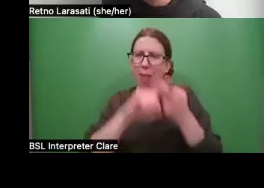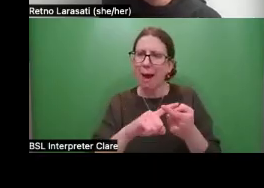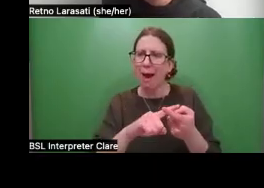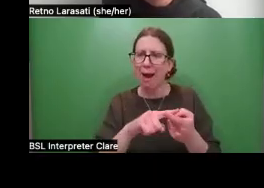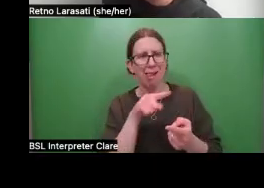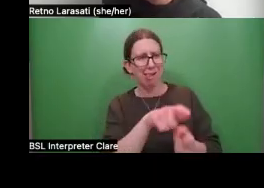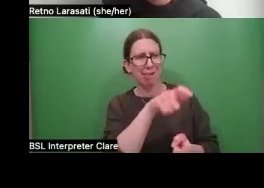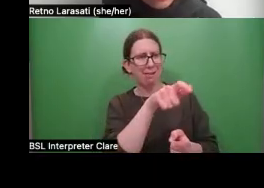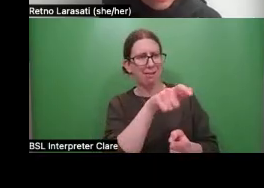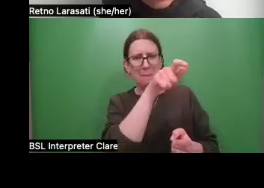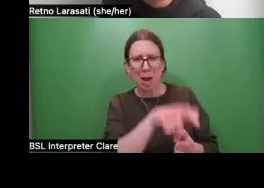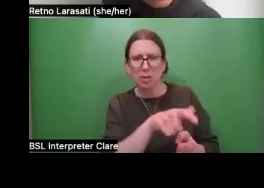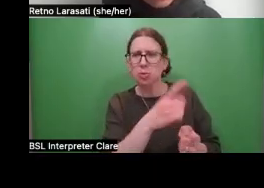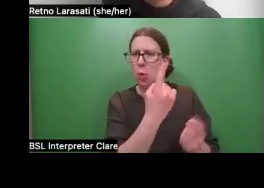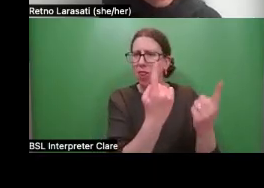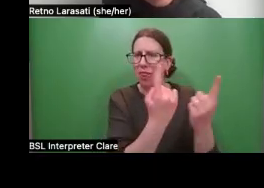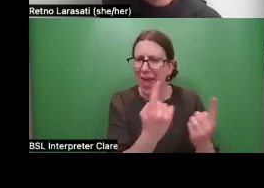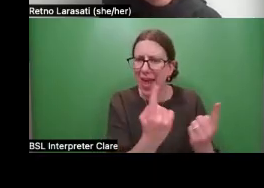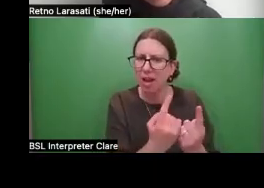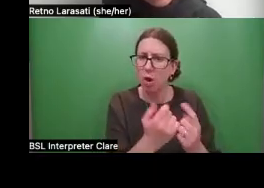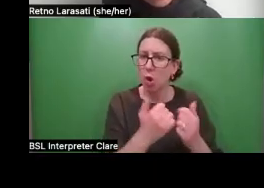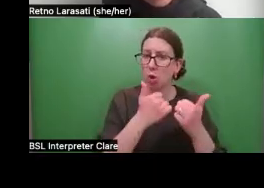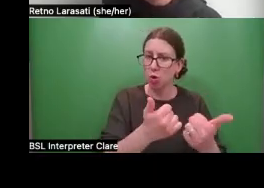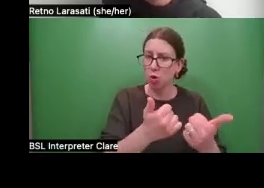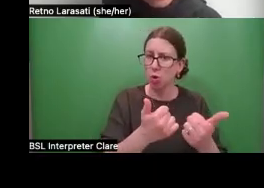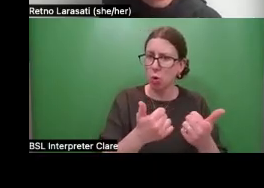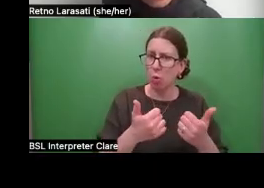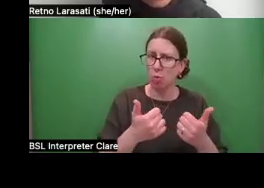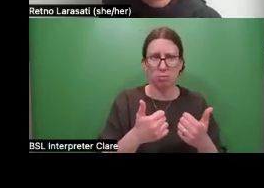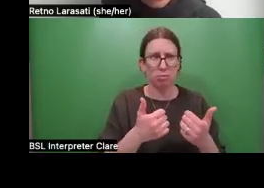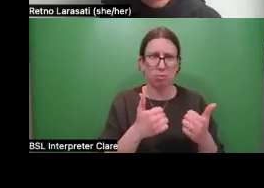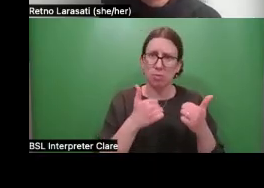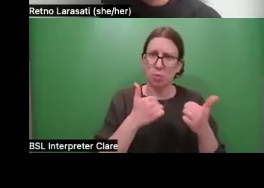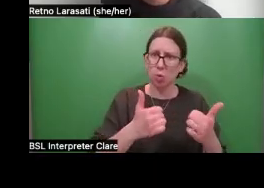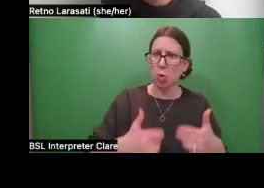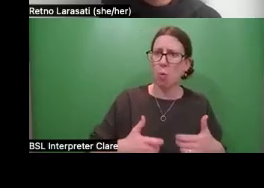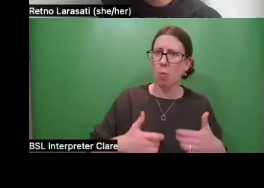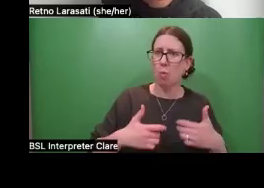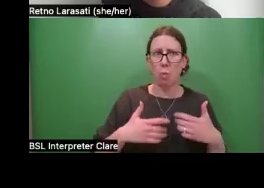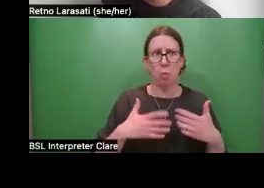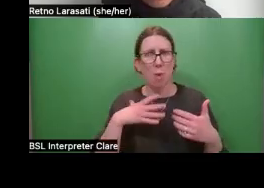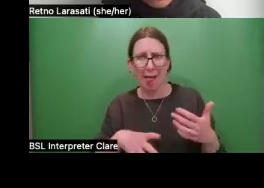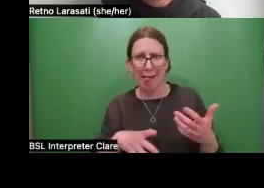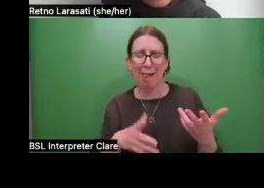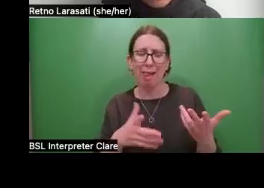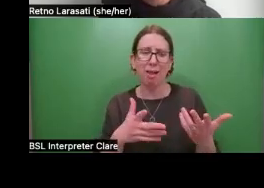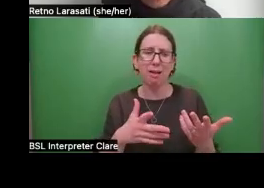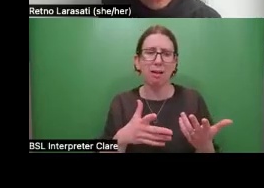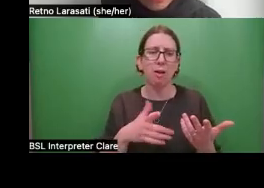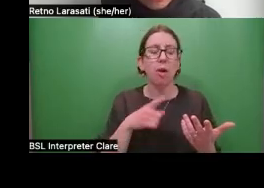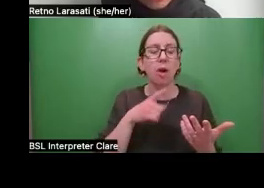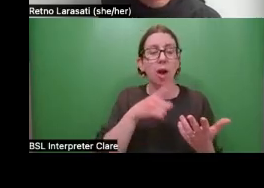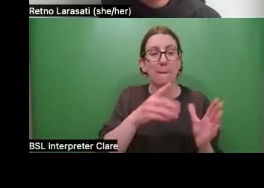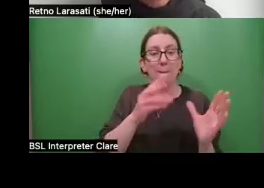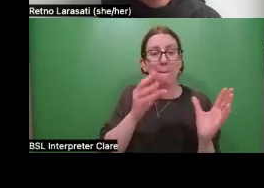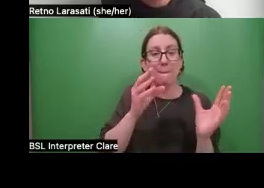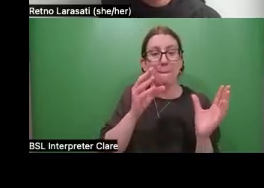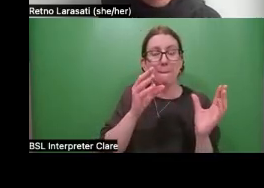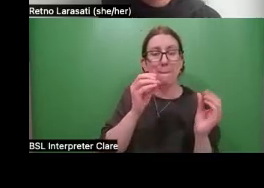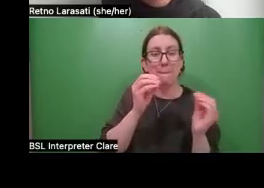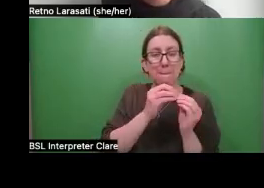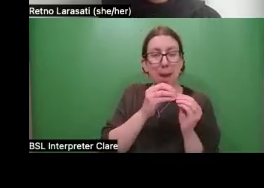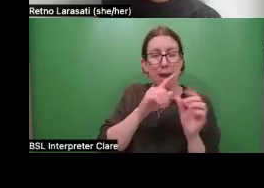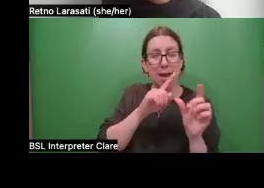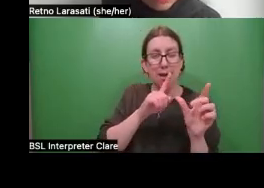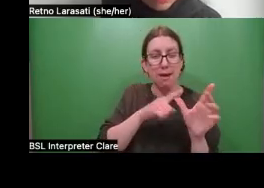Bayer articulated in 1986. And from psychological standpoint, it's about